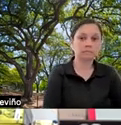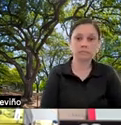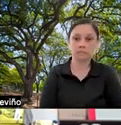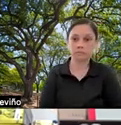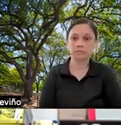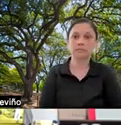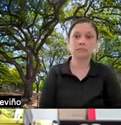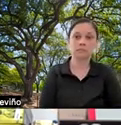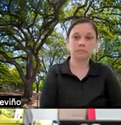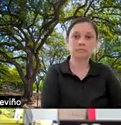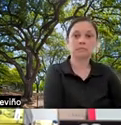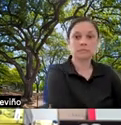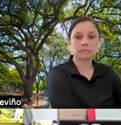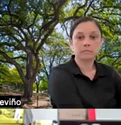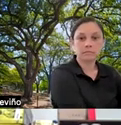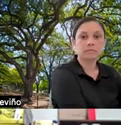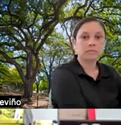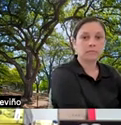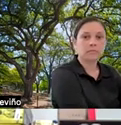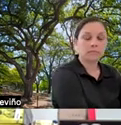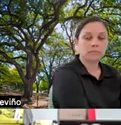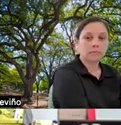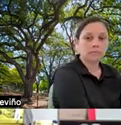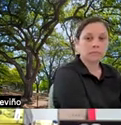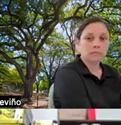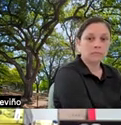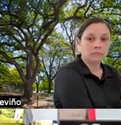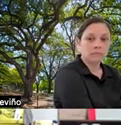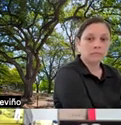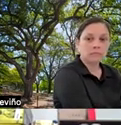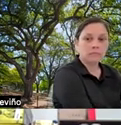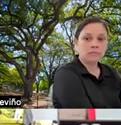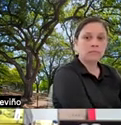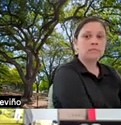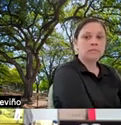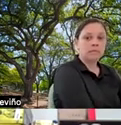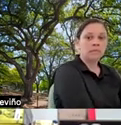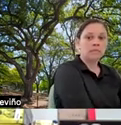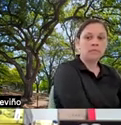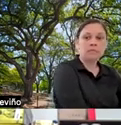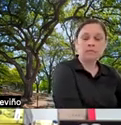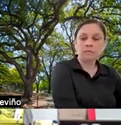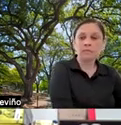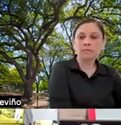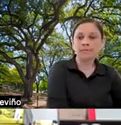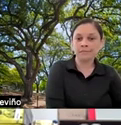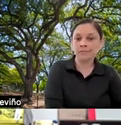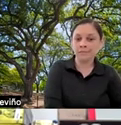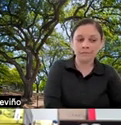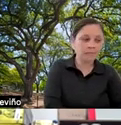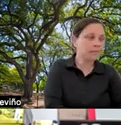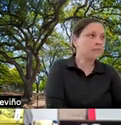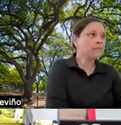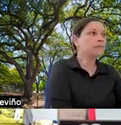eligibility screeners or the readiness screeners that programs might use. And so when I look at